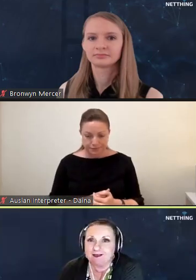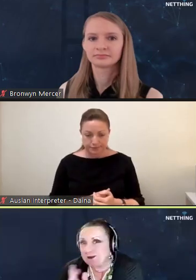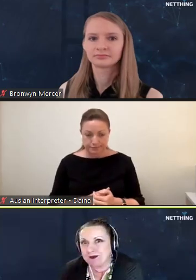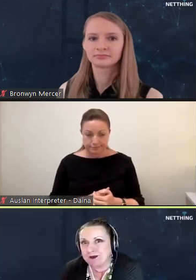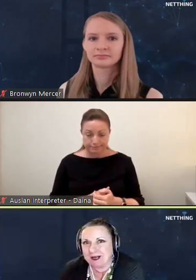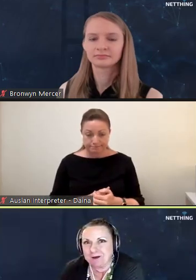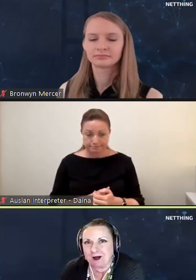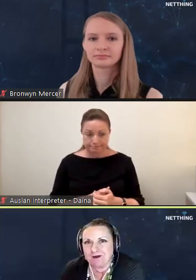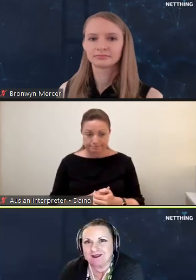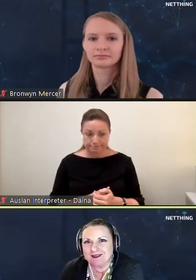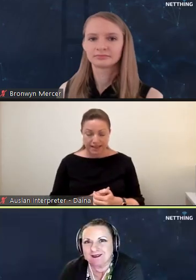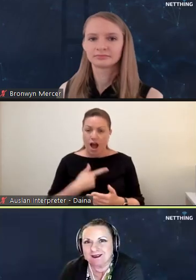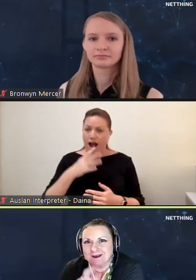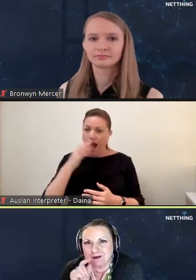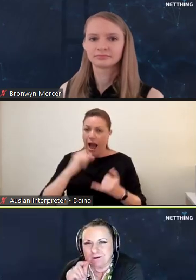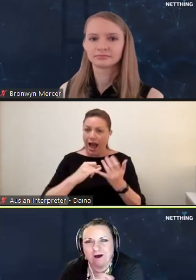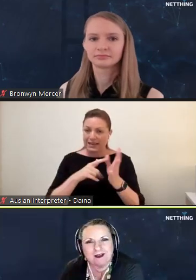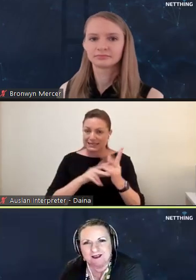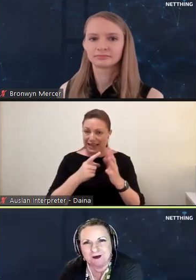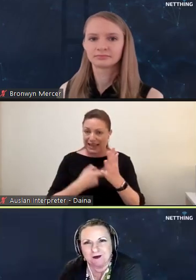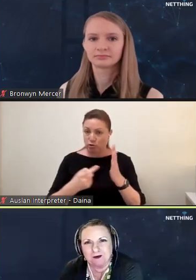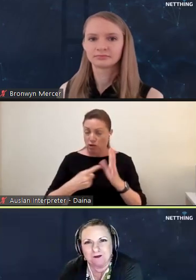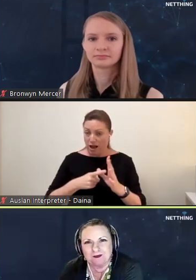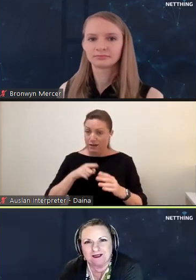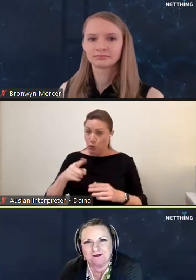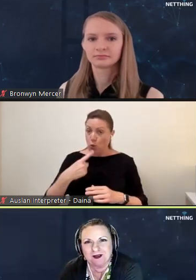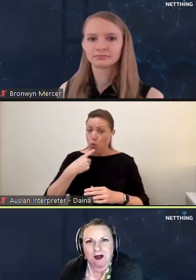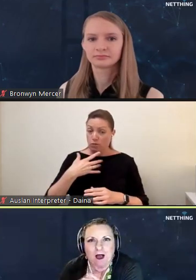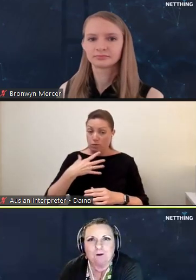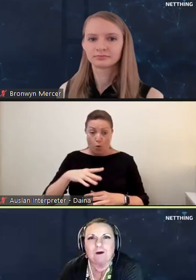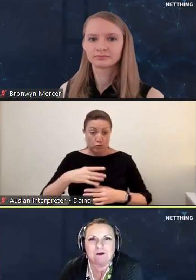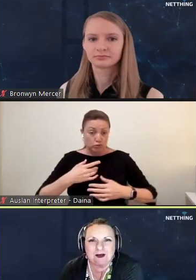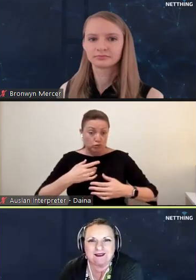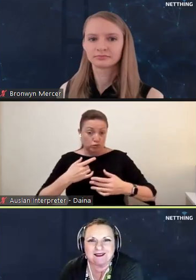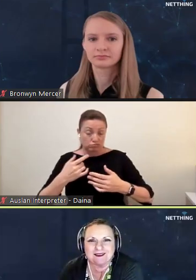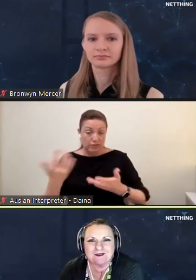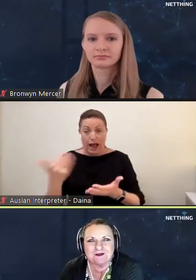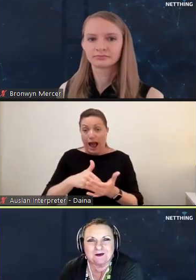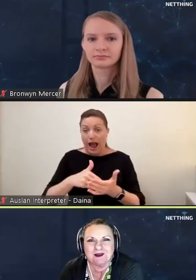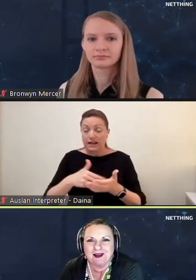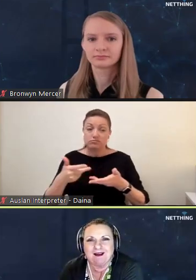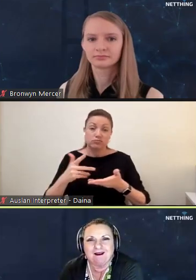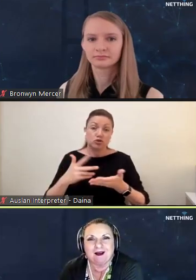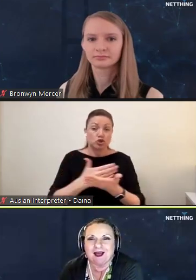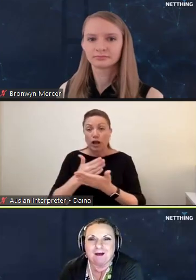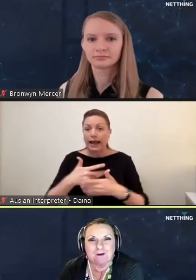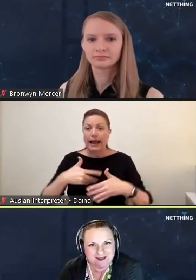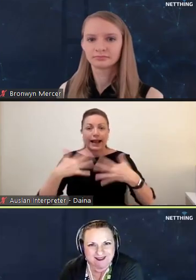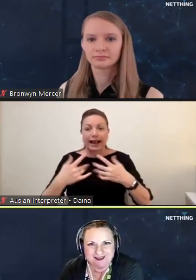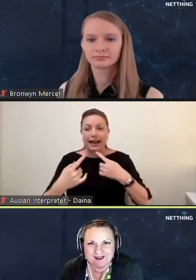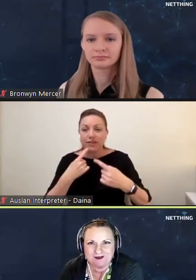in Canberra, did you want to take a moment and give us a minor historical perspective while we wait for